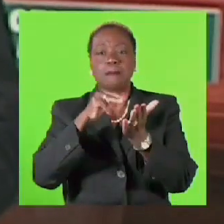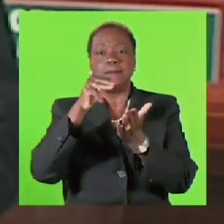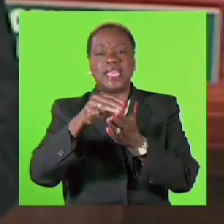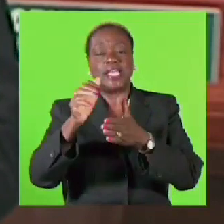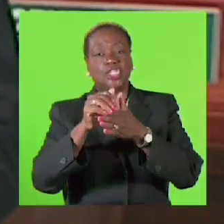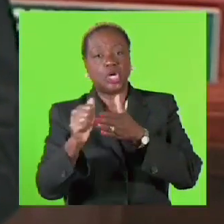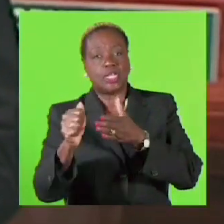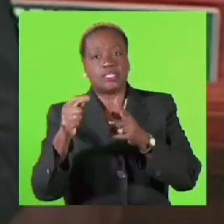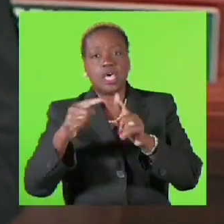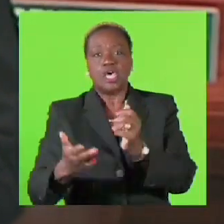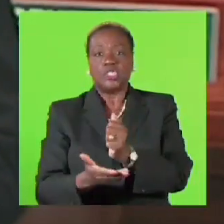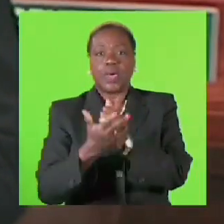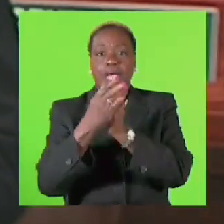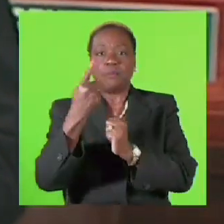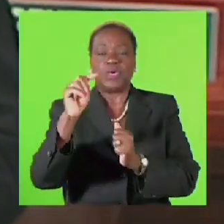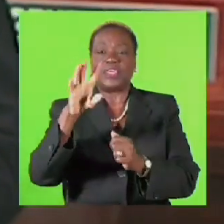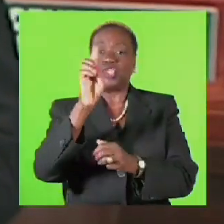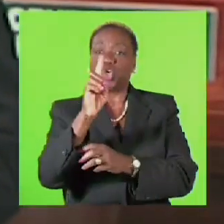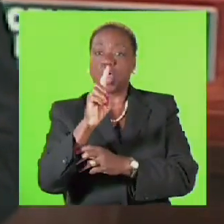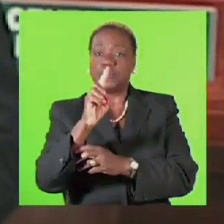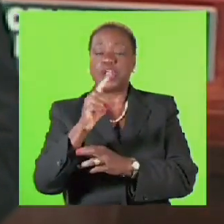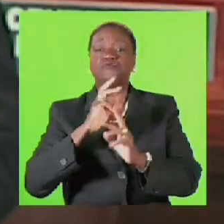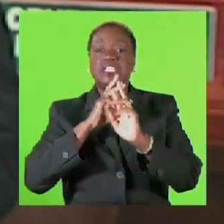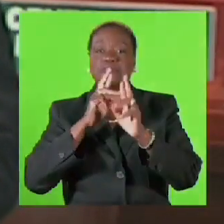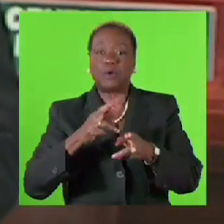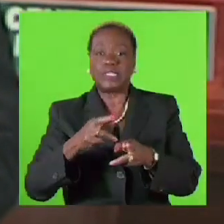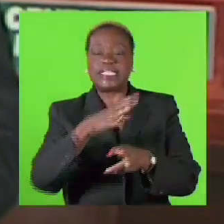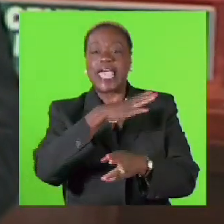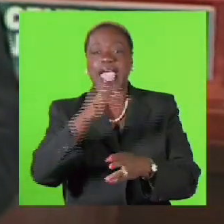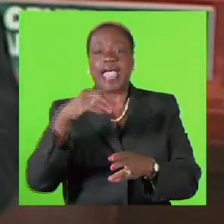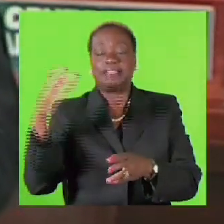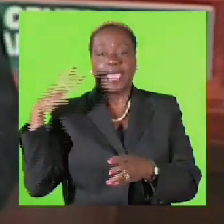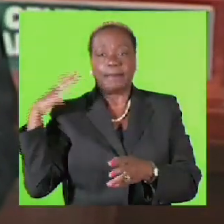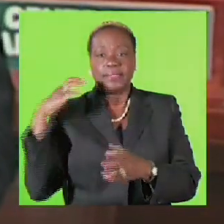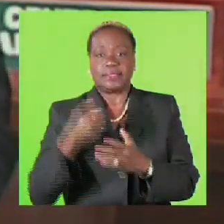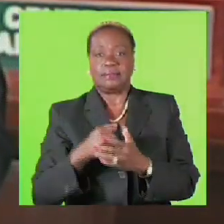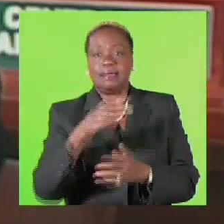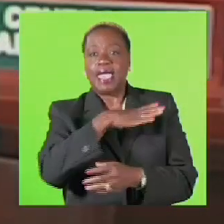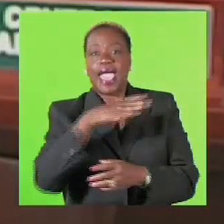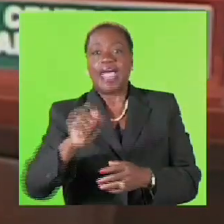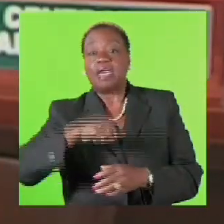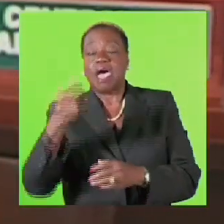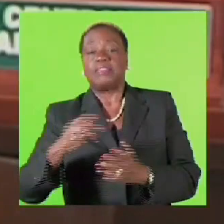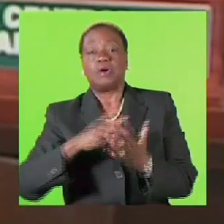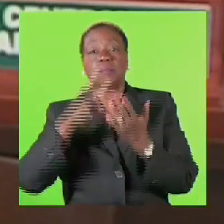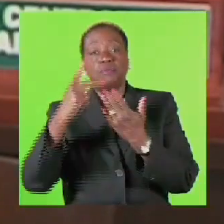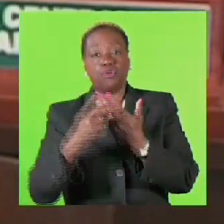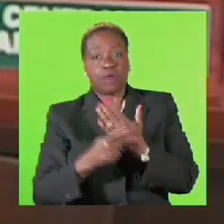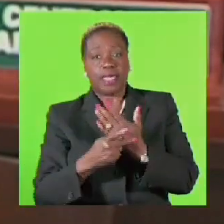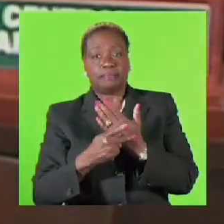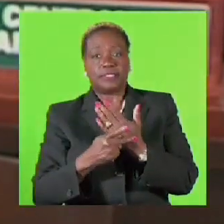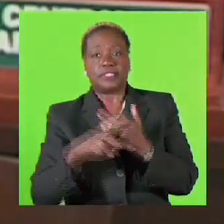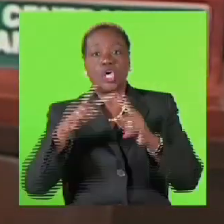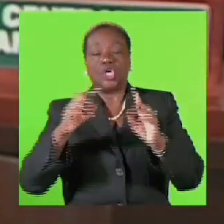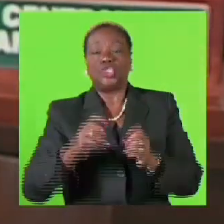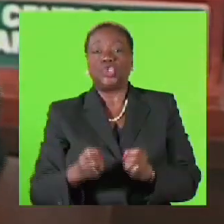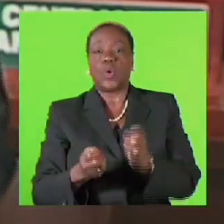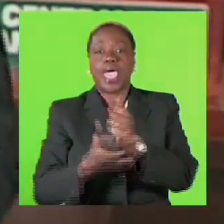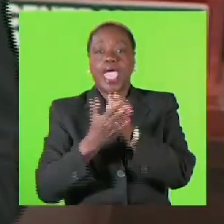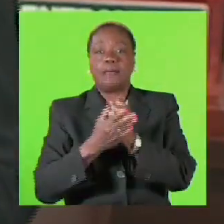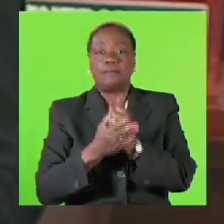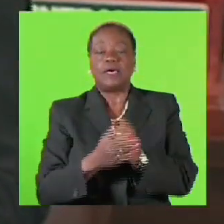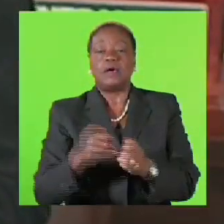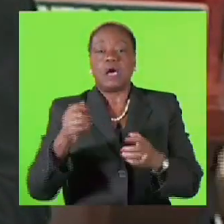million to help with the Dorian response and essential capital and other programs to help